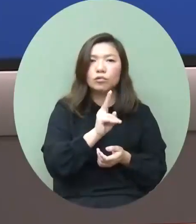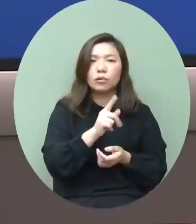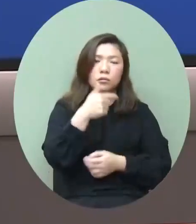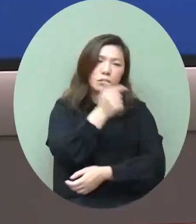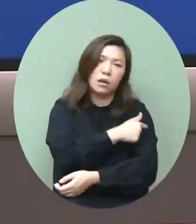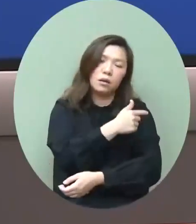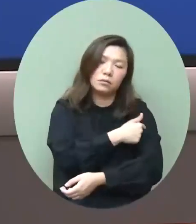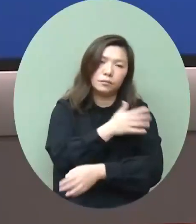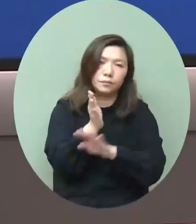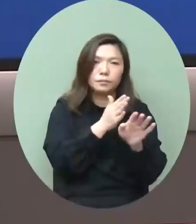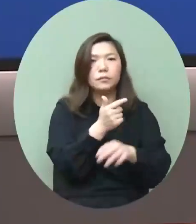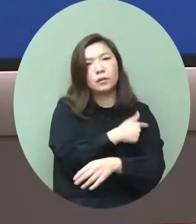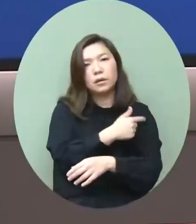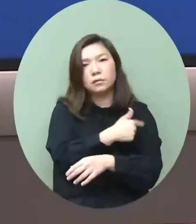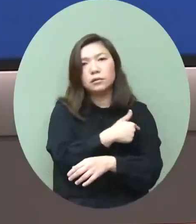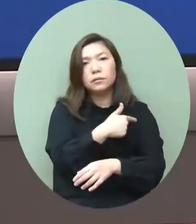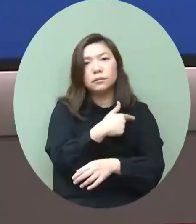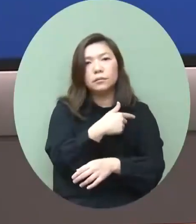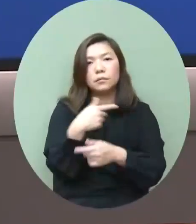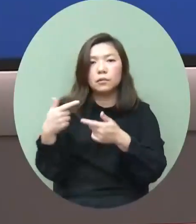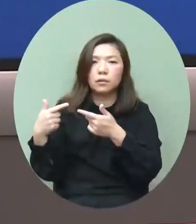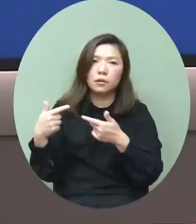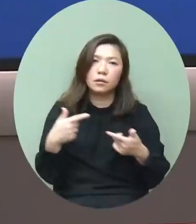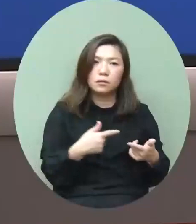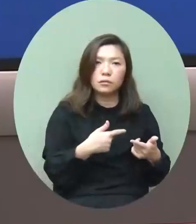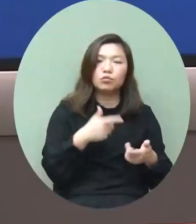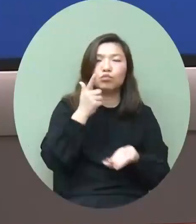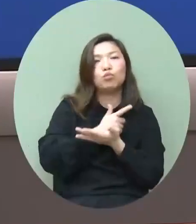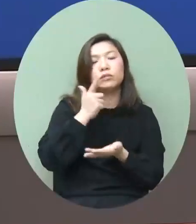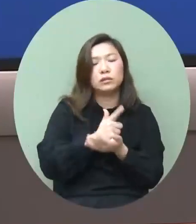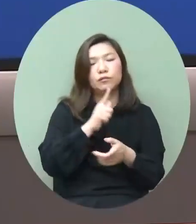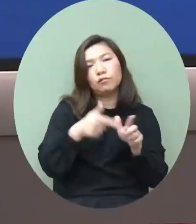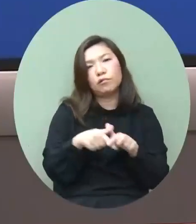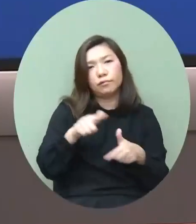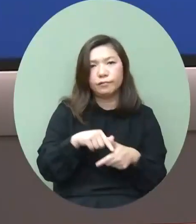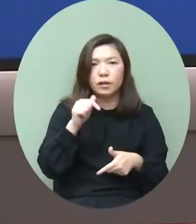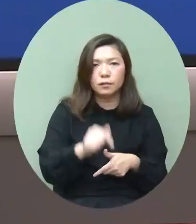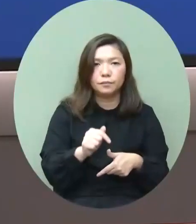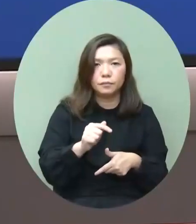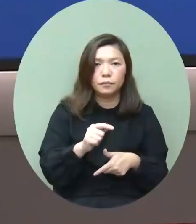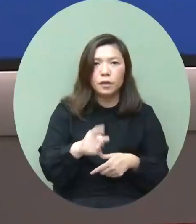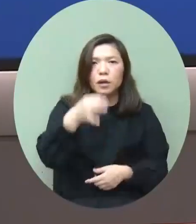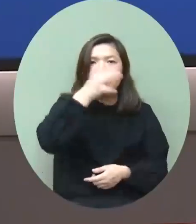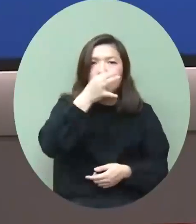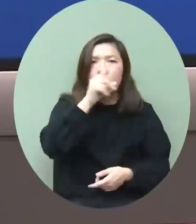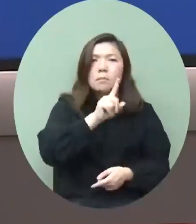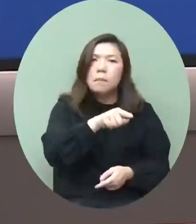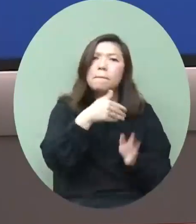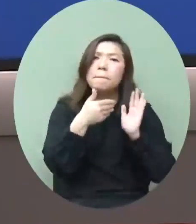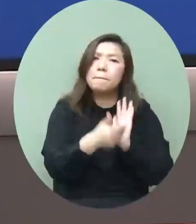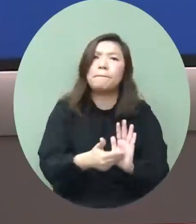becoming seriously or critically ill There is no contradiction whatsoever between the two